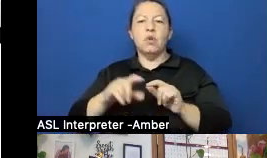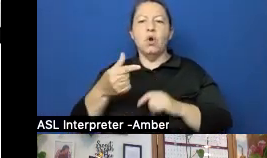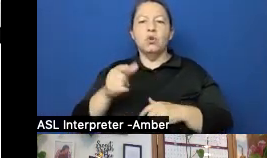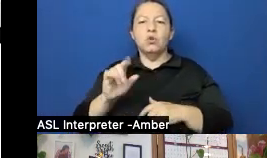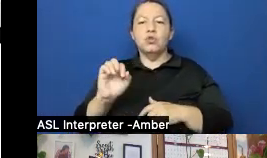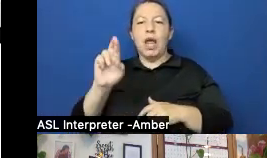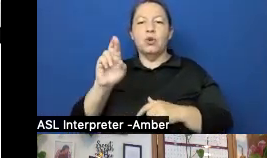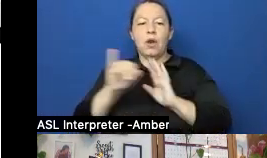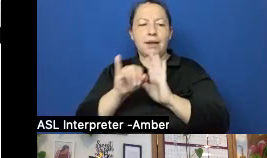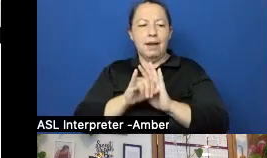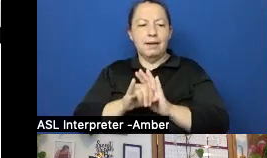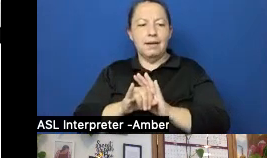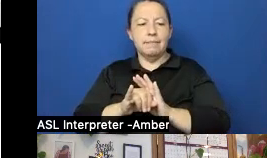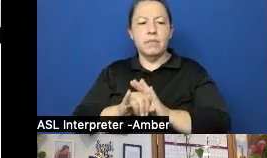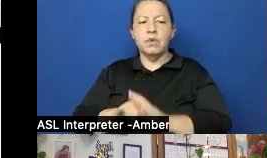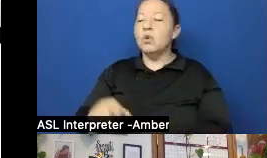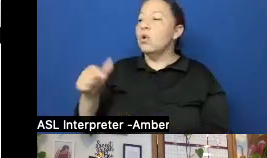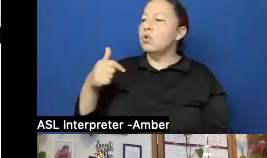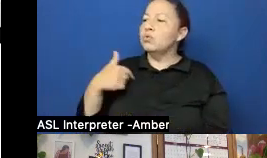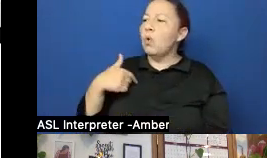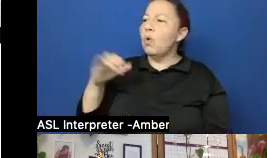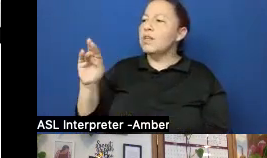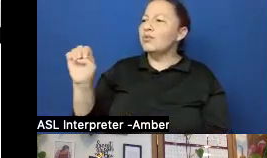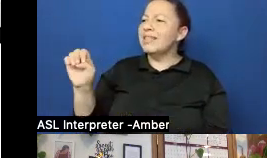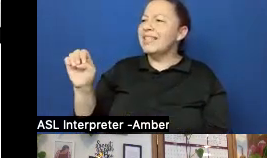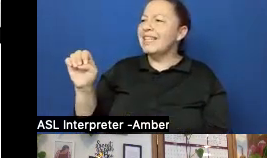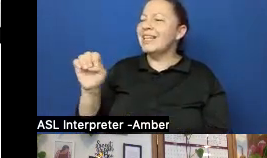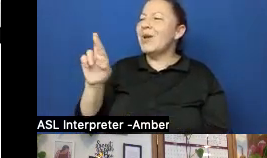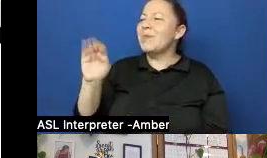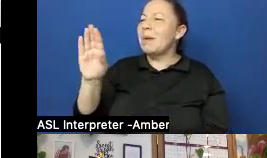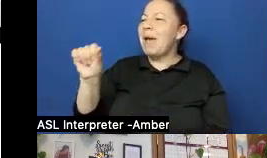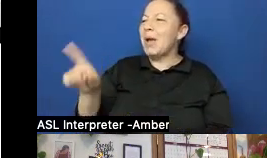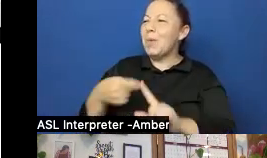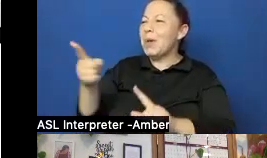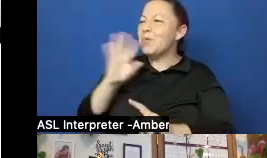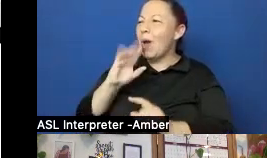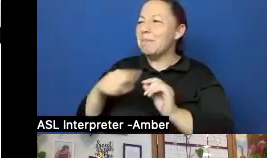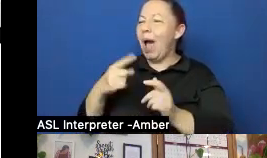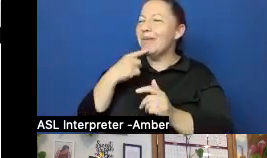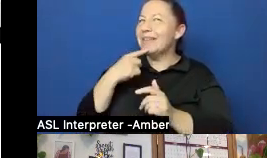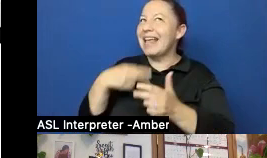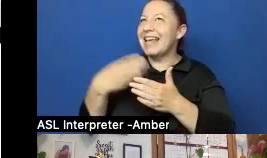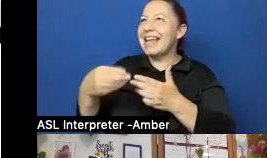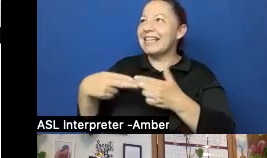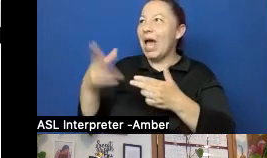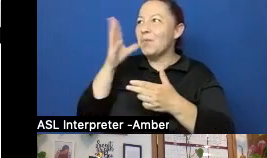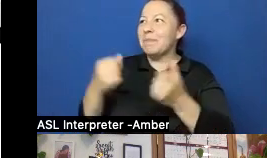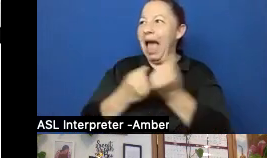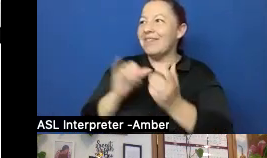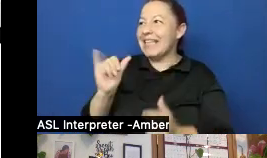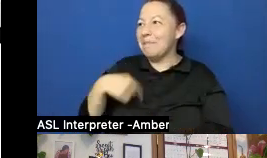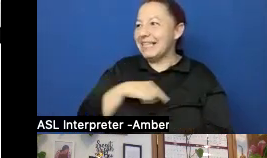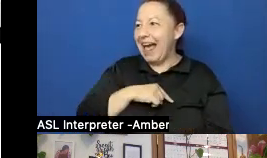is Christine. Rebecca, when you were talking, I was like, well, the next slide is going to name that they advocates just like us